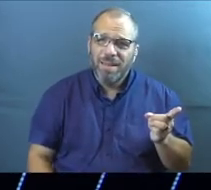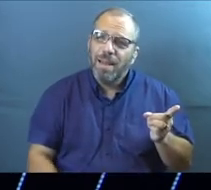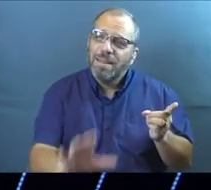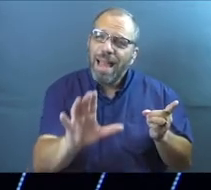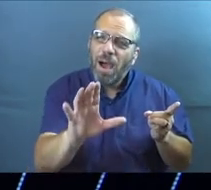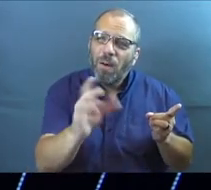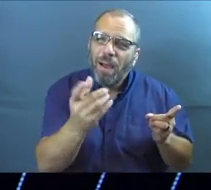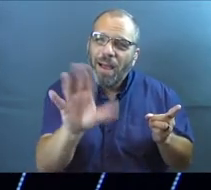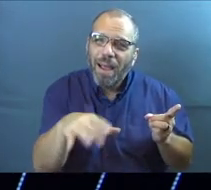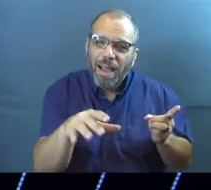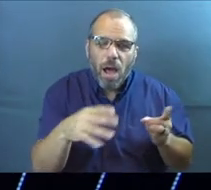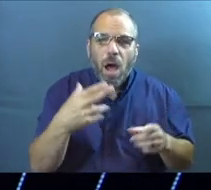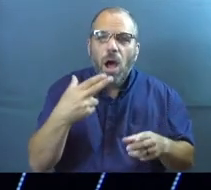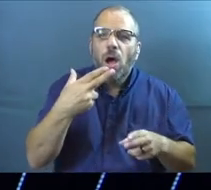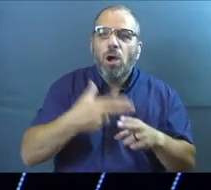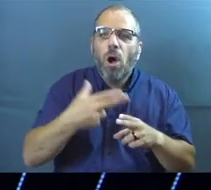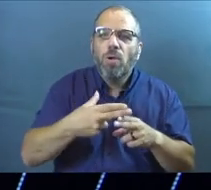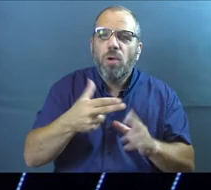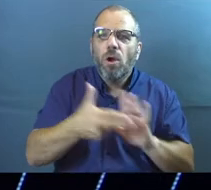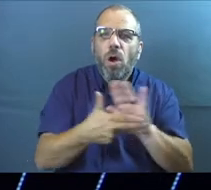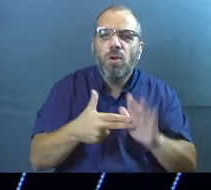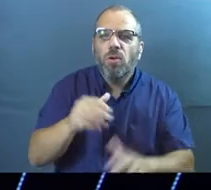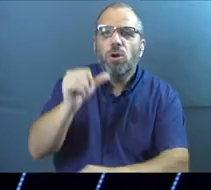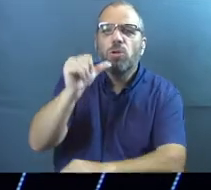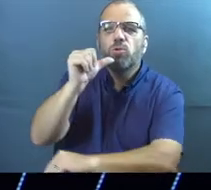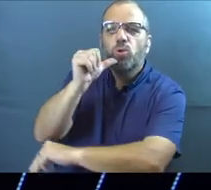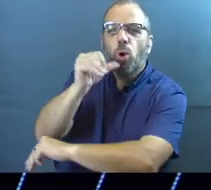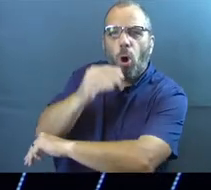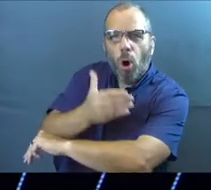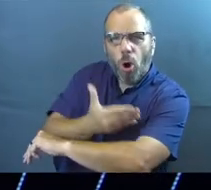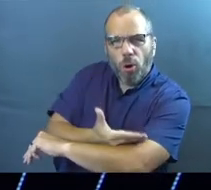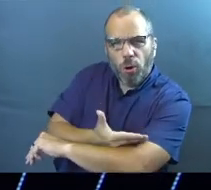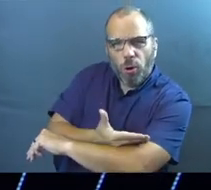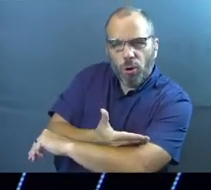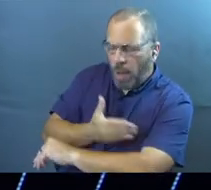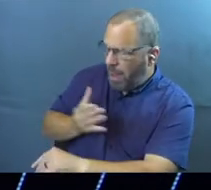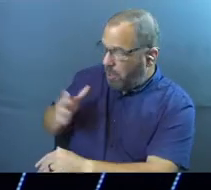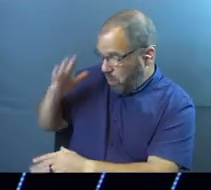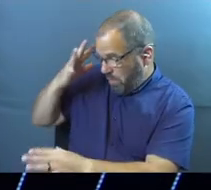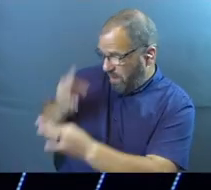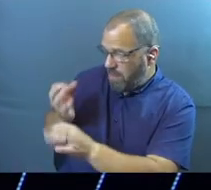And don't miss, he calls her daughter. Daughter, your faith has made you well.